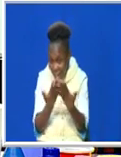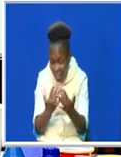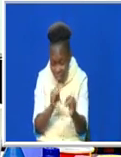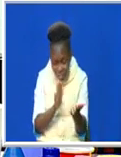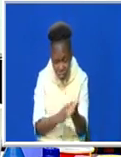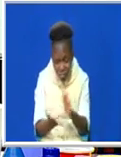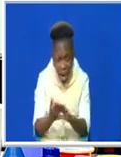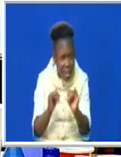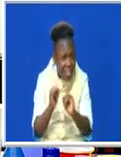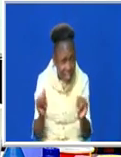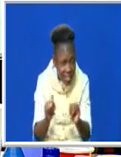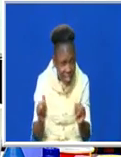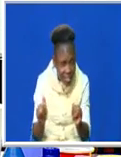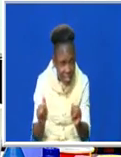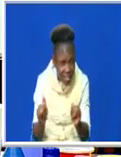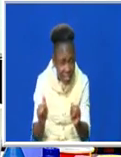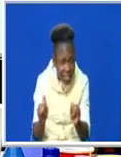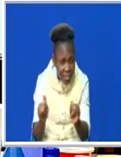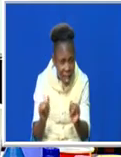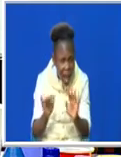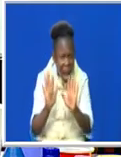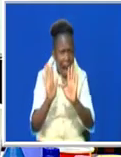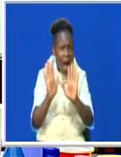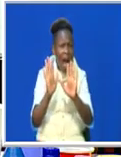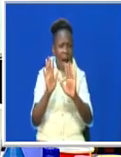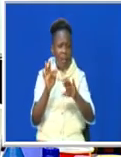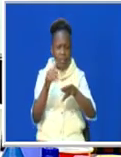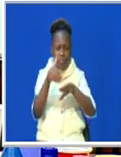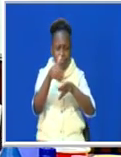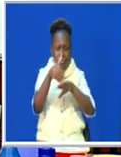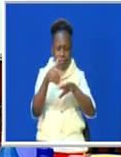Are they clean? Are your nails short?